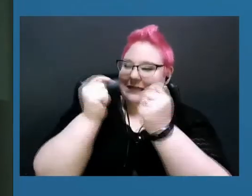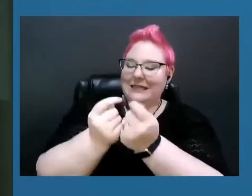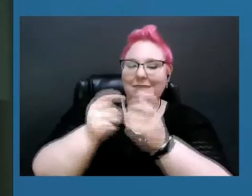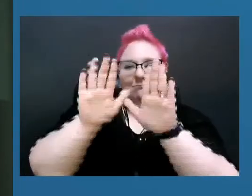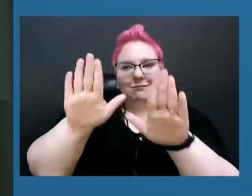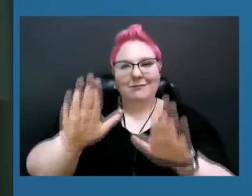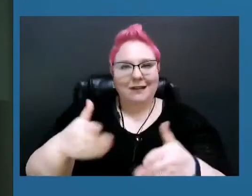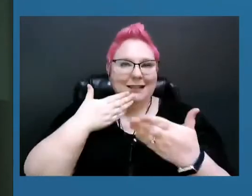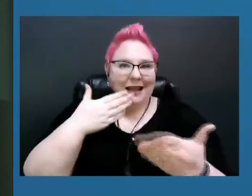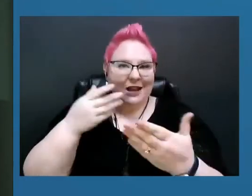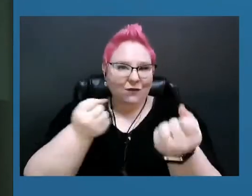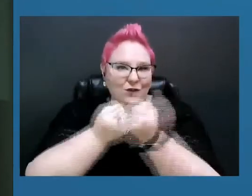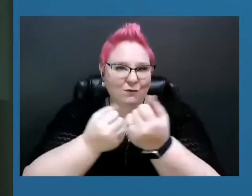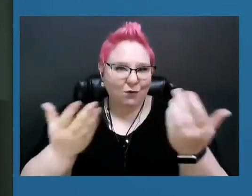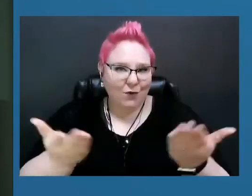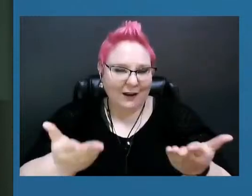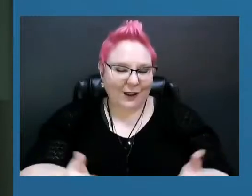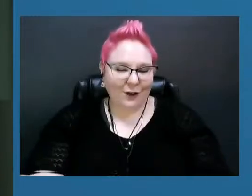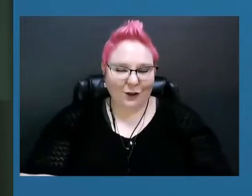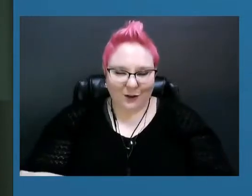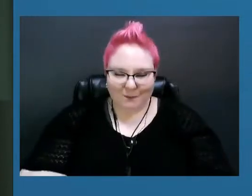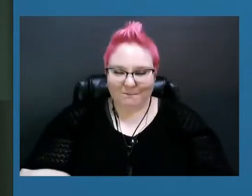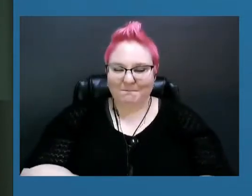Country as well. So thank you.